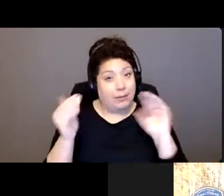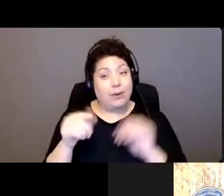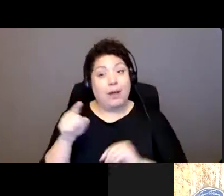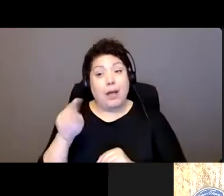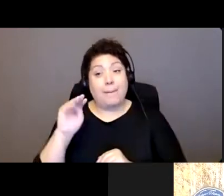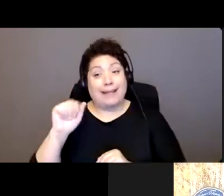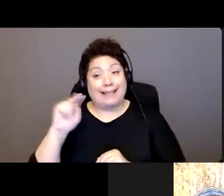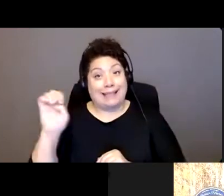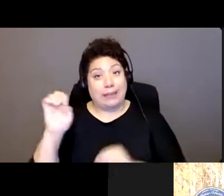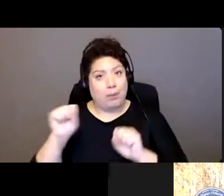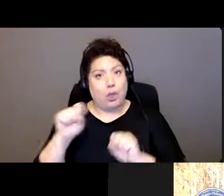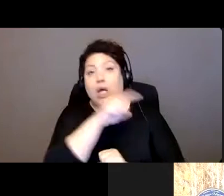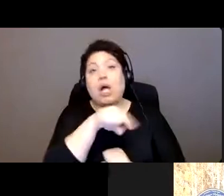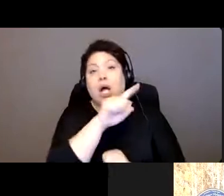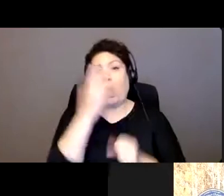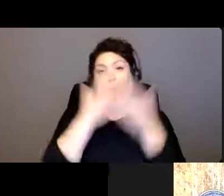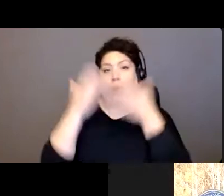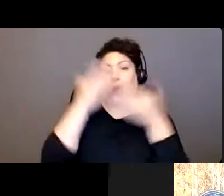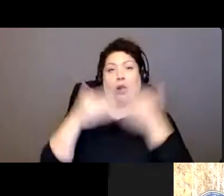I see a lot of